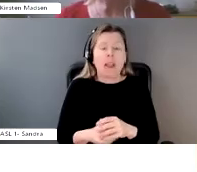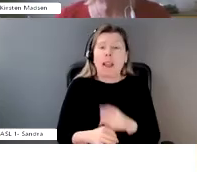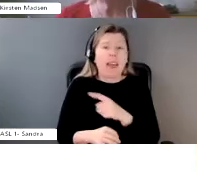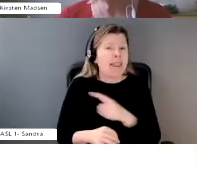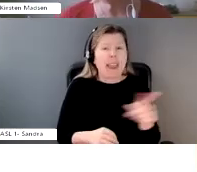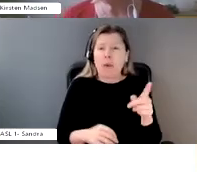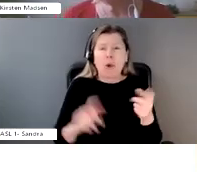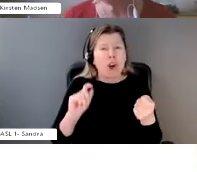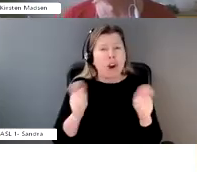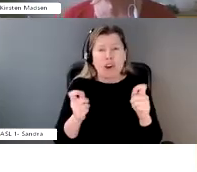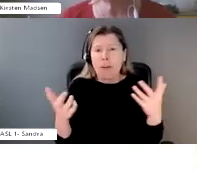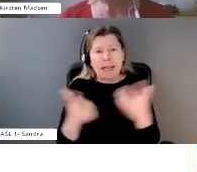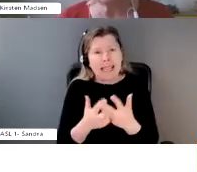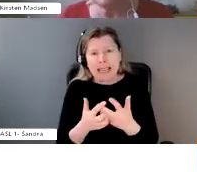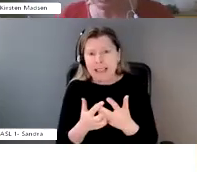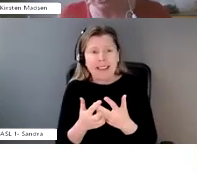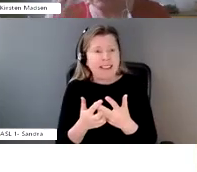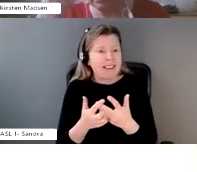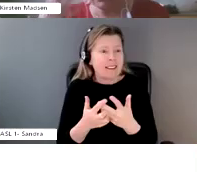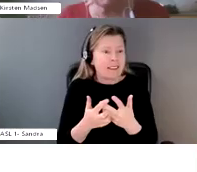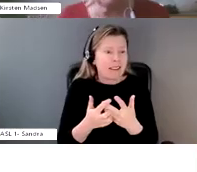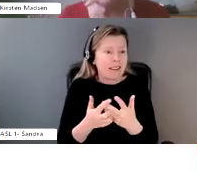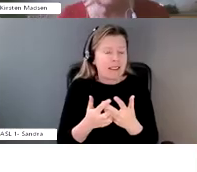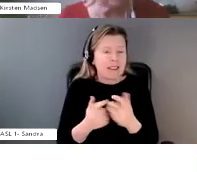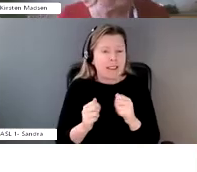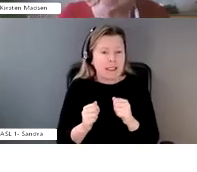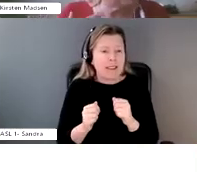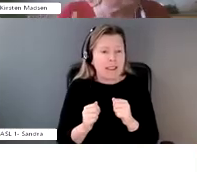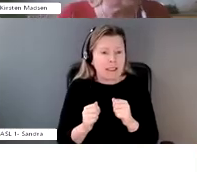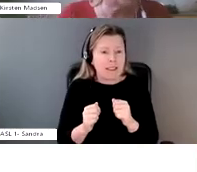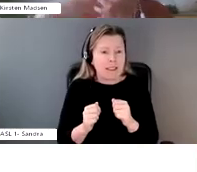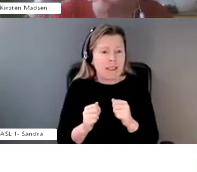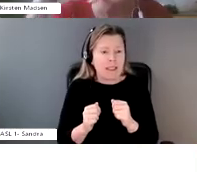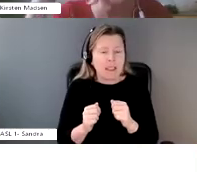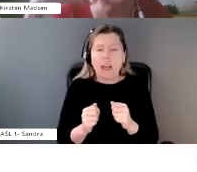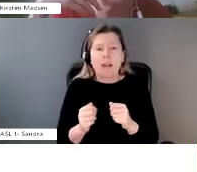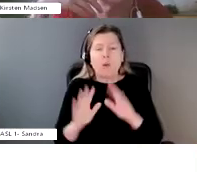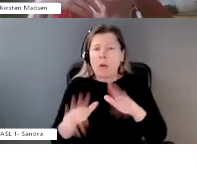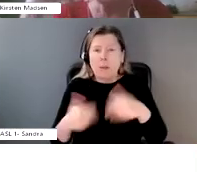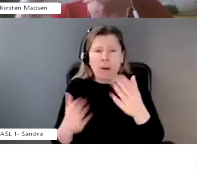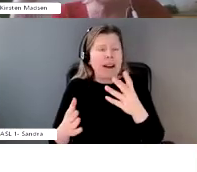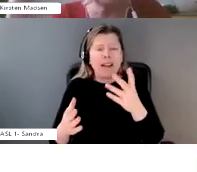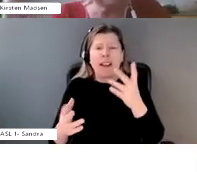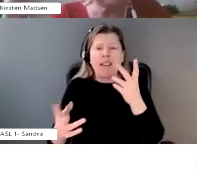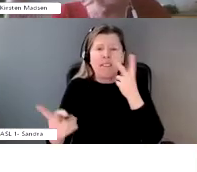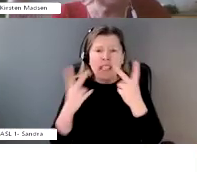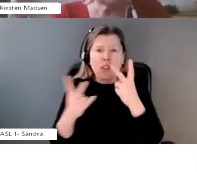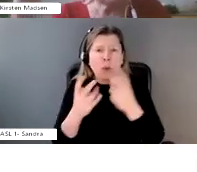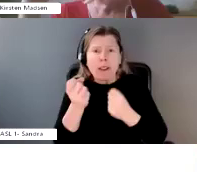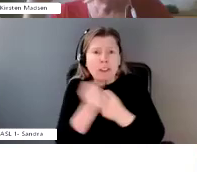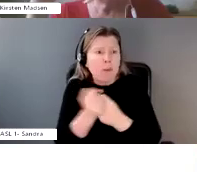not only with regard to the things that right away jump out in your mind, like visual or hearing or